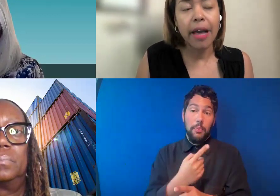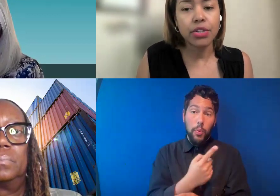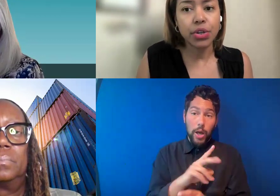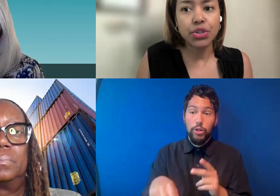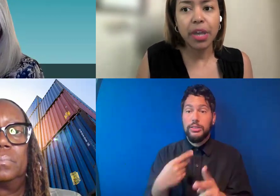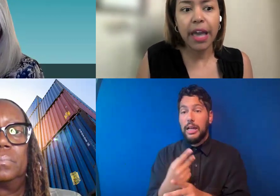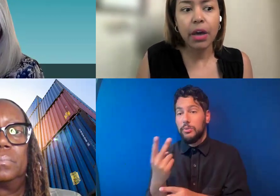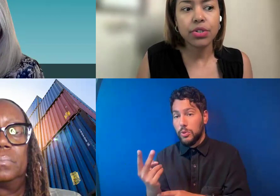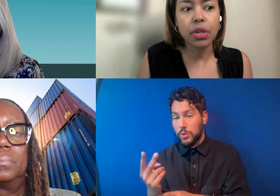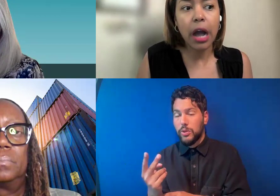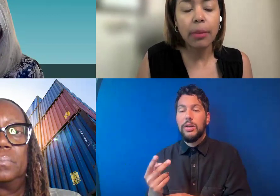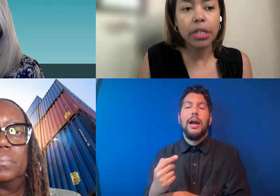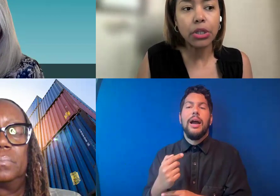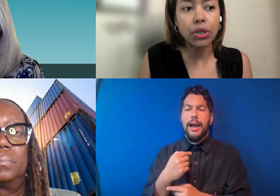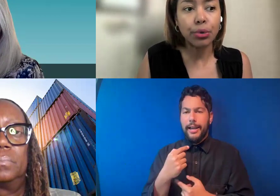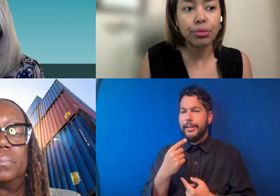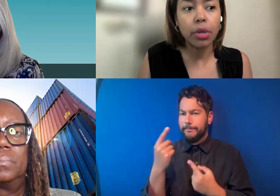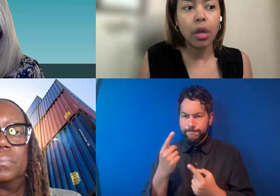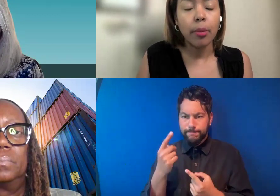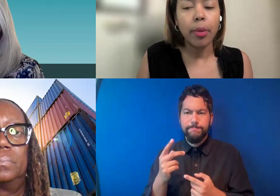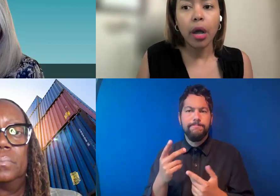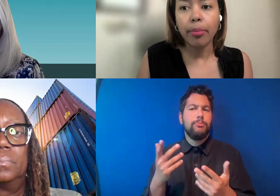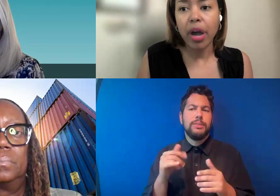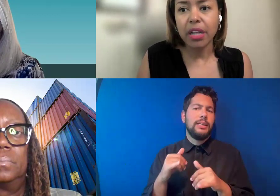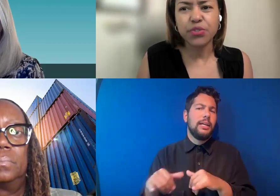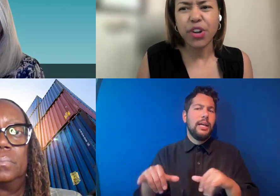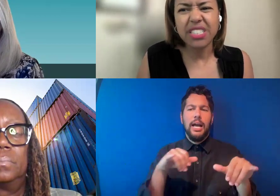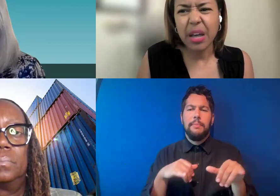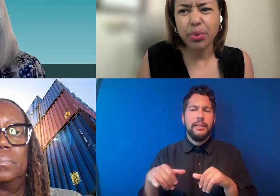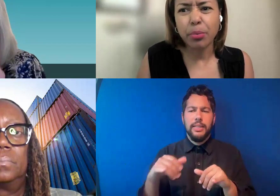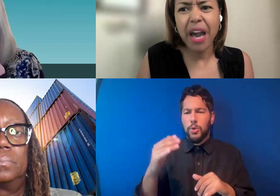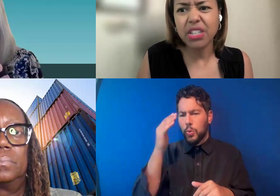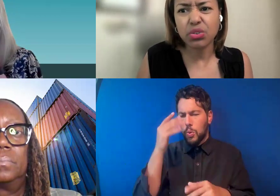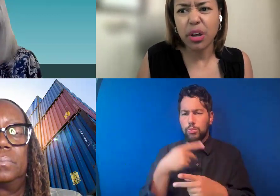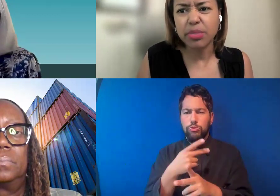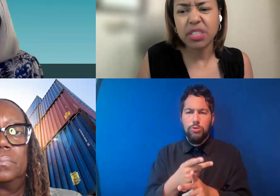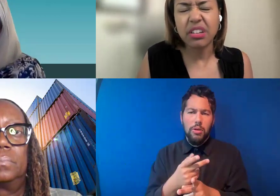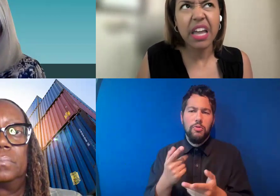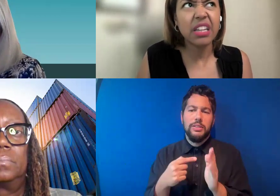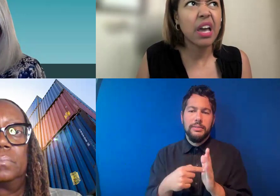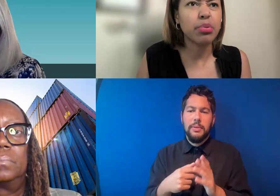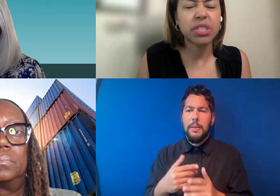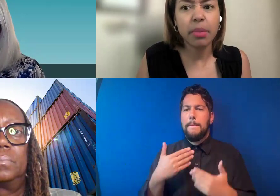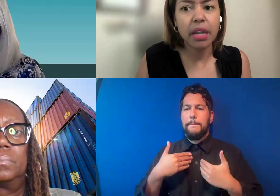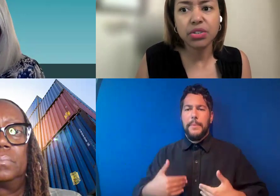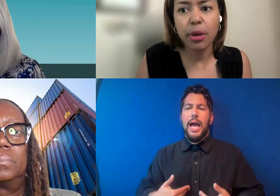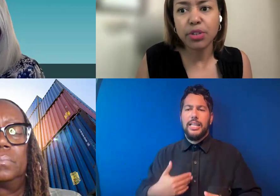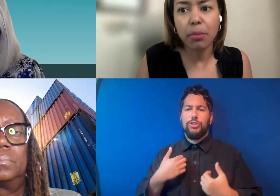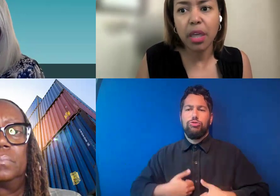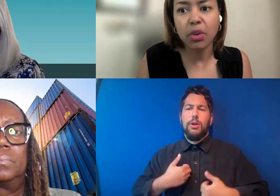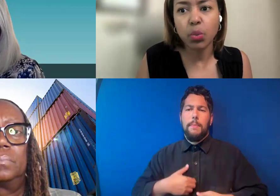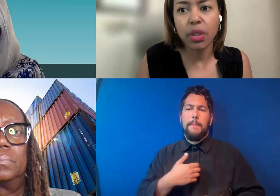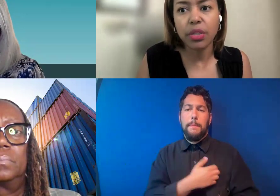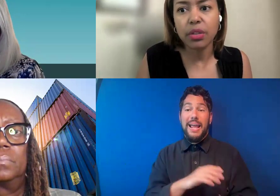2. I took into account commonly known products. For example, body scrubs. 99% of